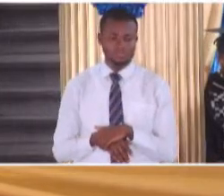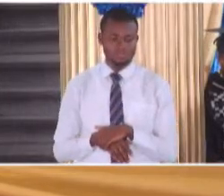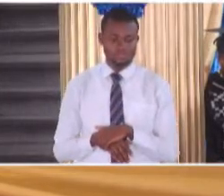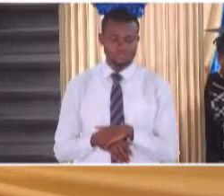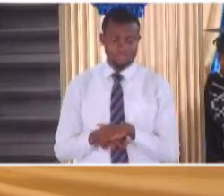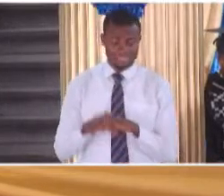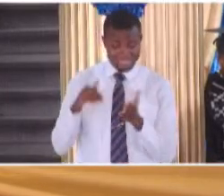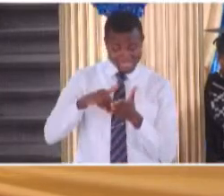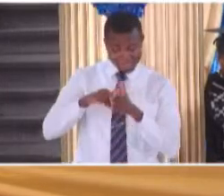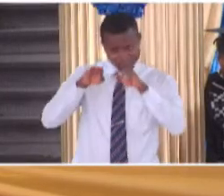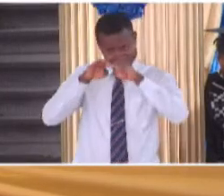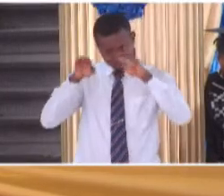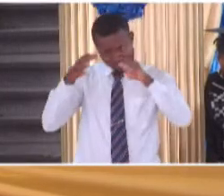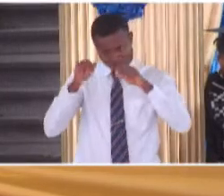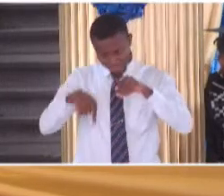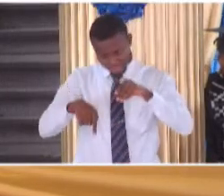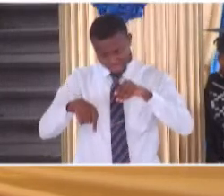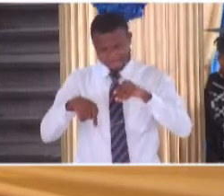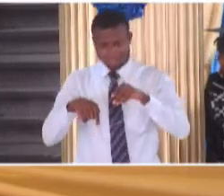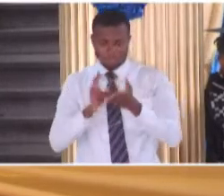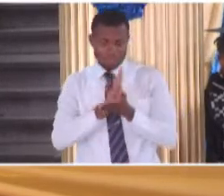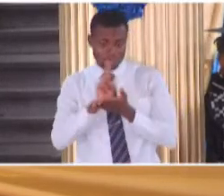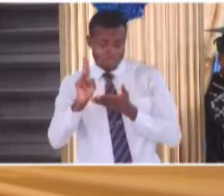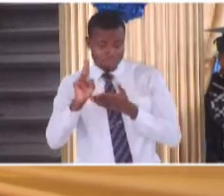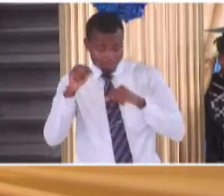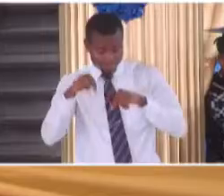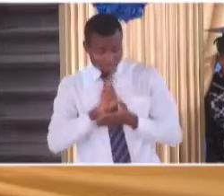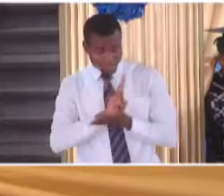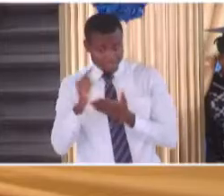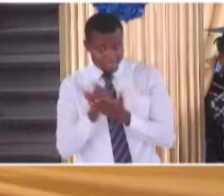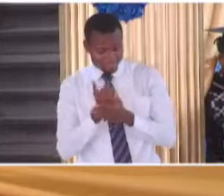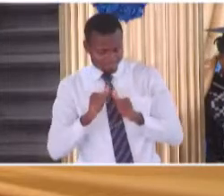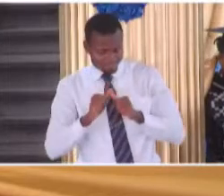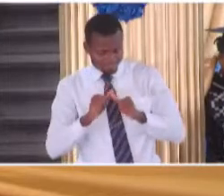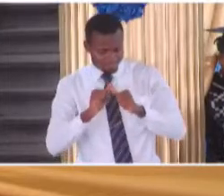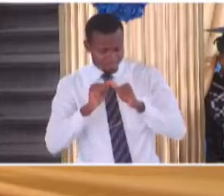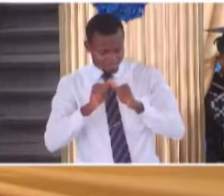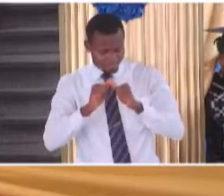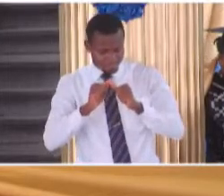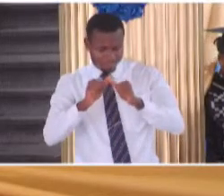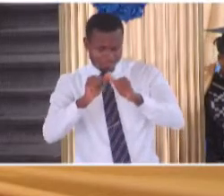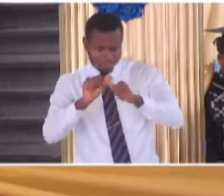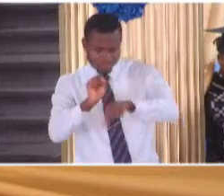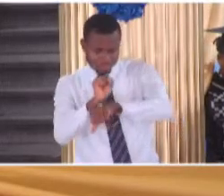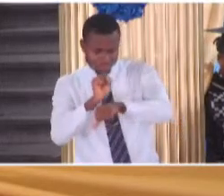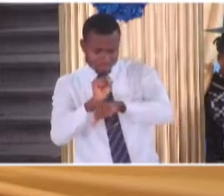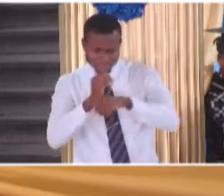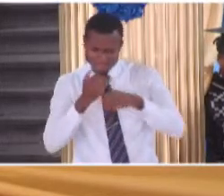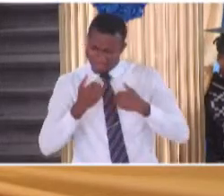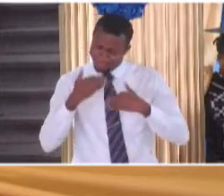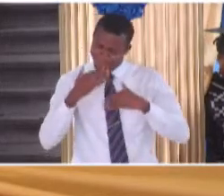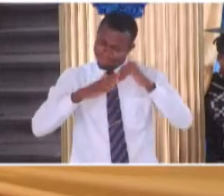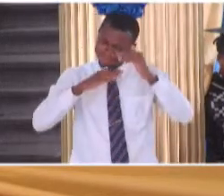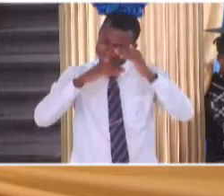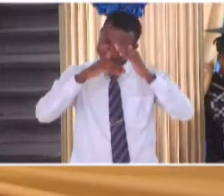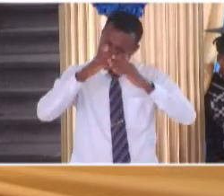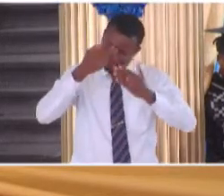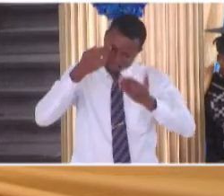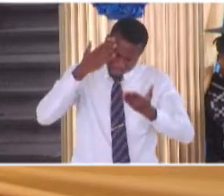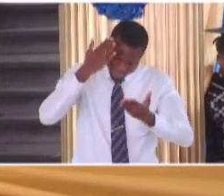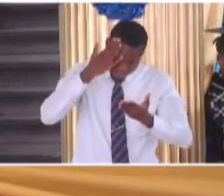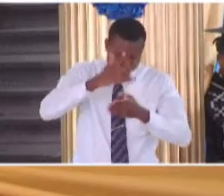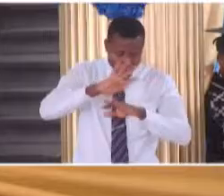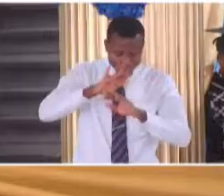State of the university. The University of Ghana continues to thrive, building on its rich legacy of